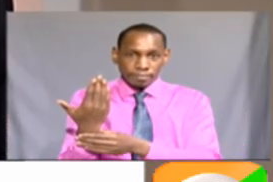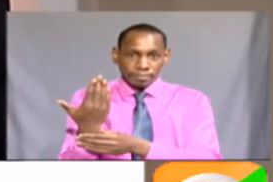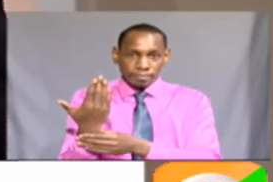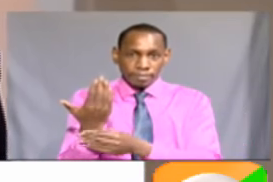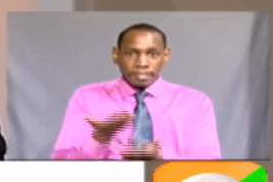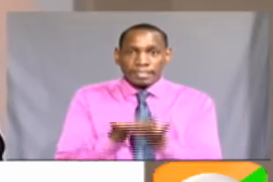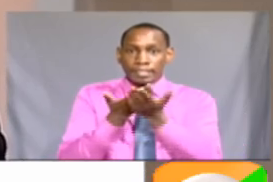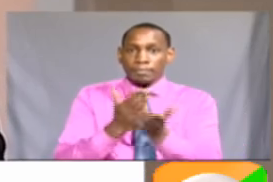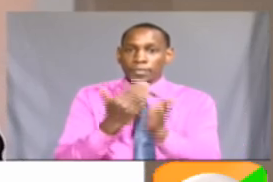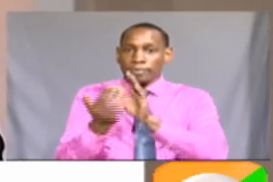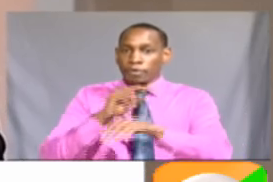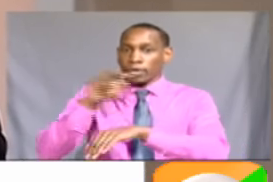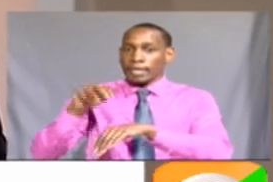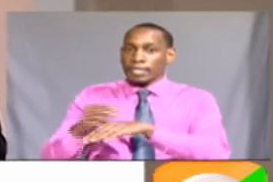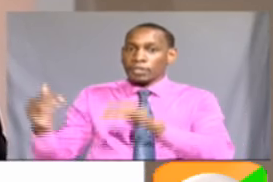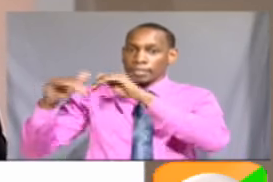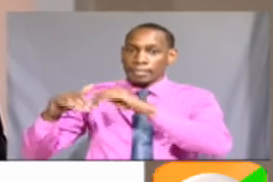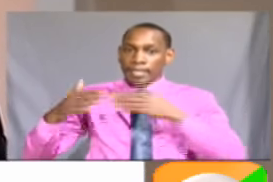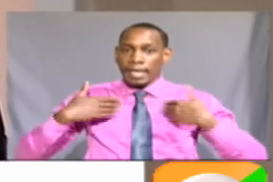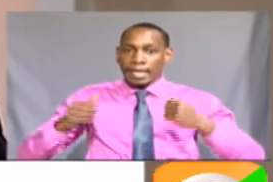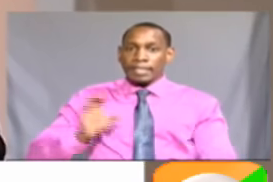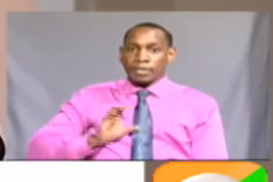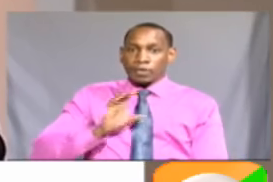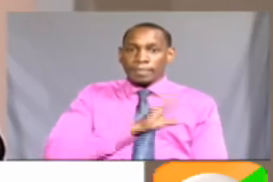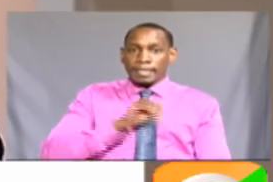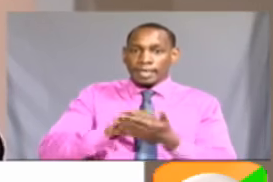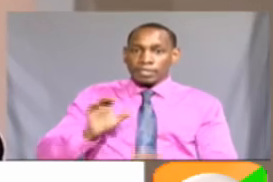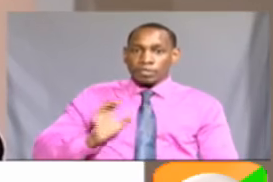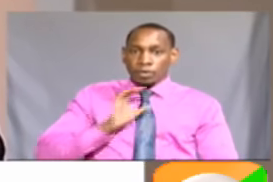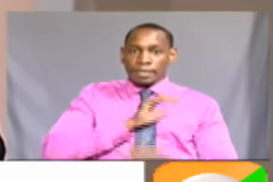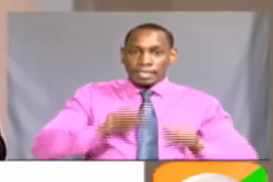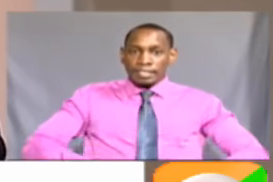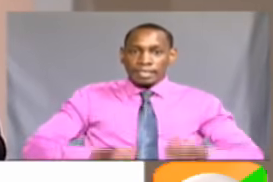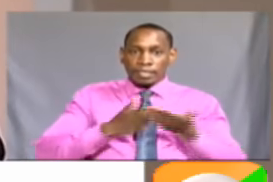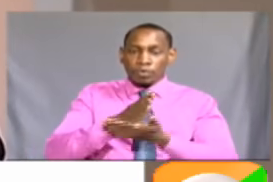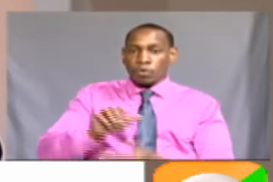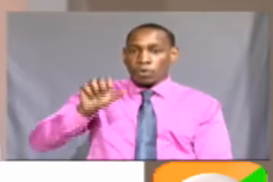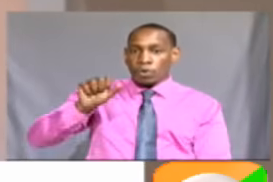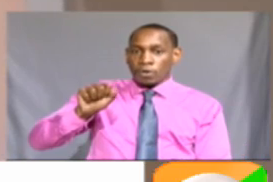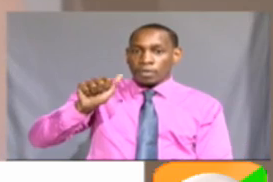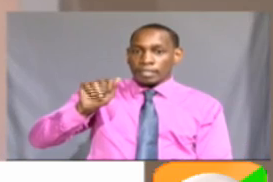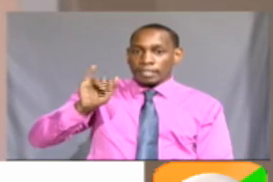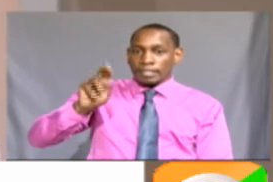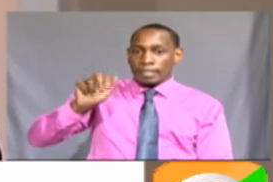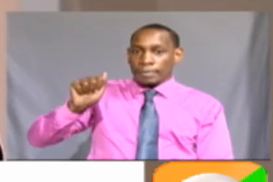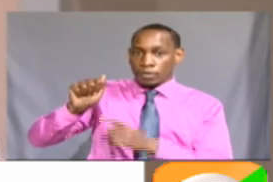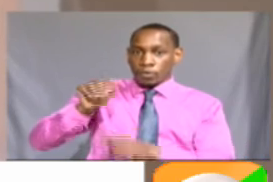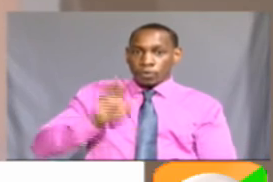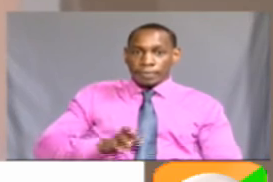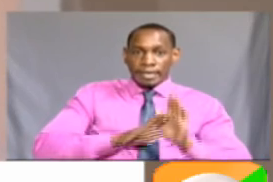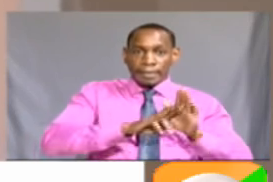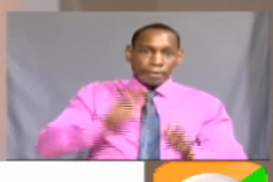was tabled before the National Assembly Health Committee. That committee is chaired by Sabina Chege, the woman rep for Murang'a